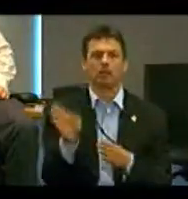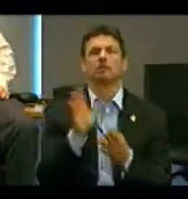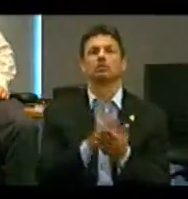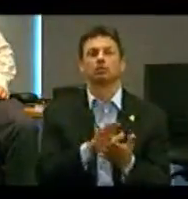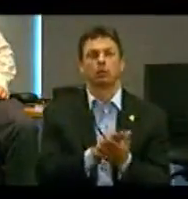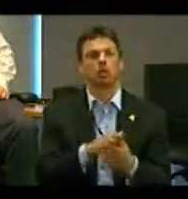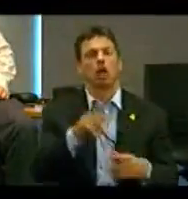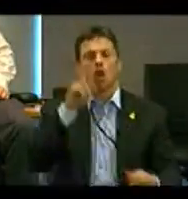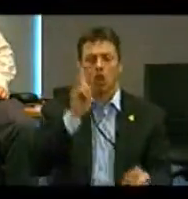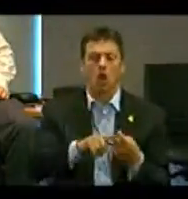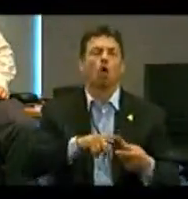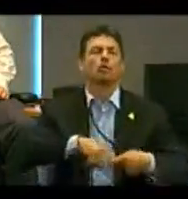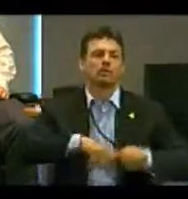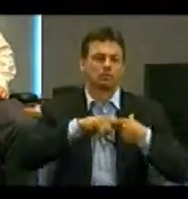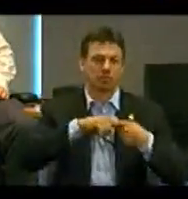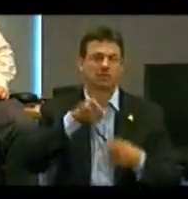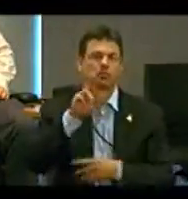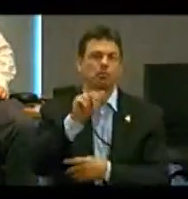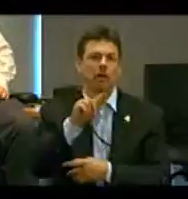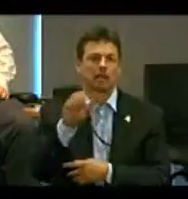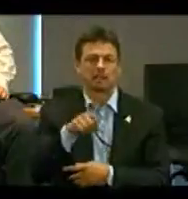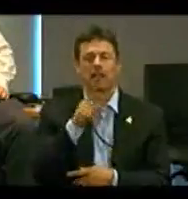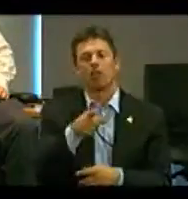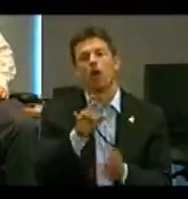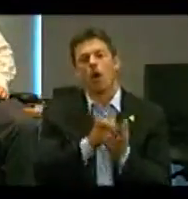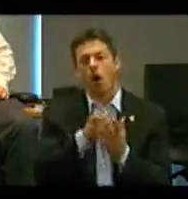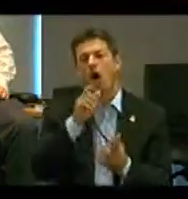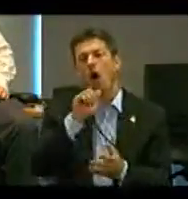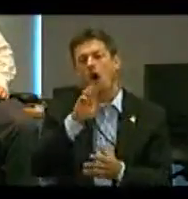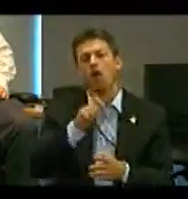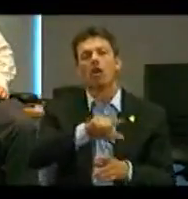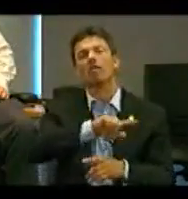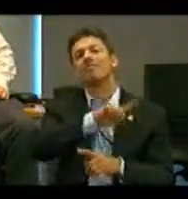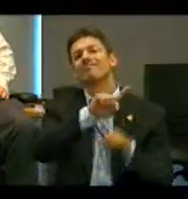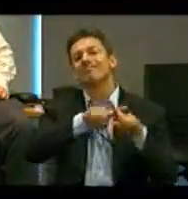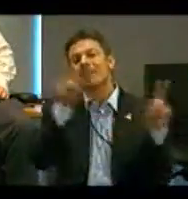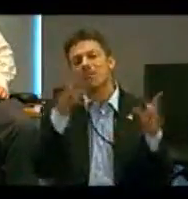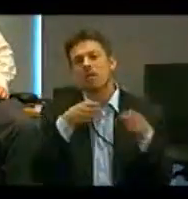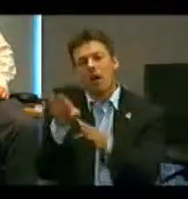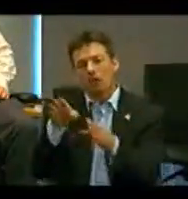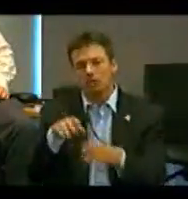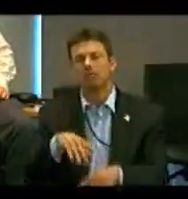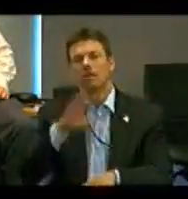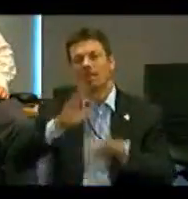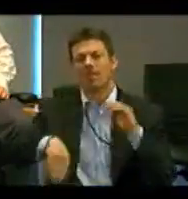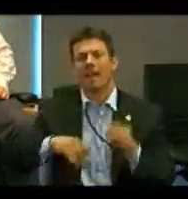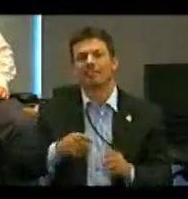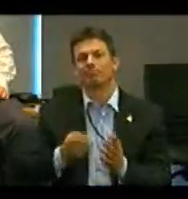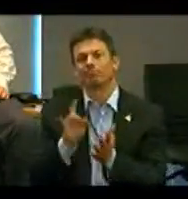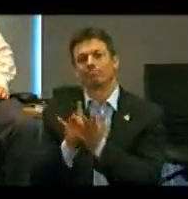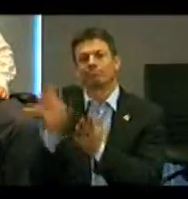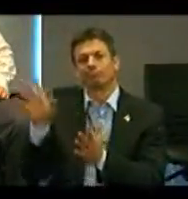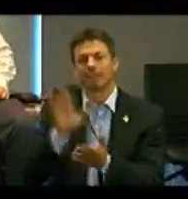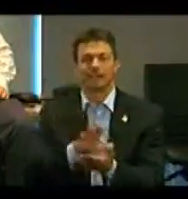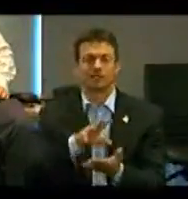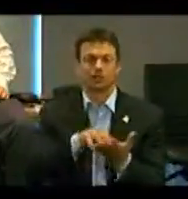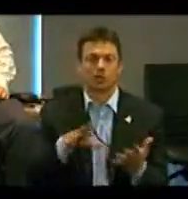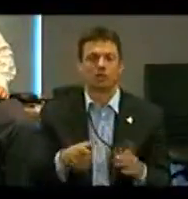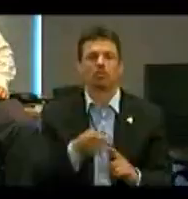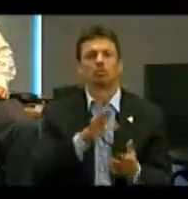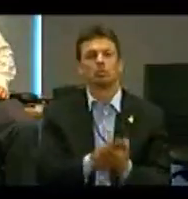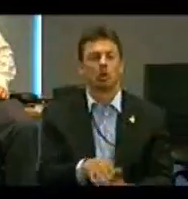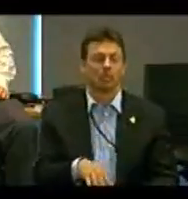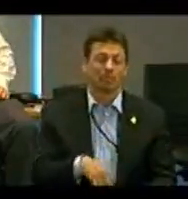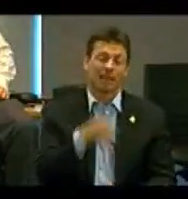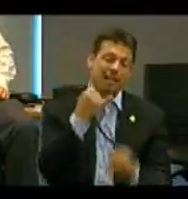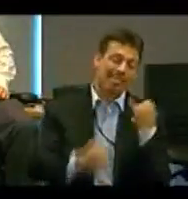rates. There are alternatives to kicking kids out right and left for all kinds of offenses that work very effectively. And the last thing is